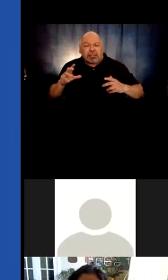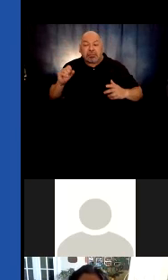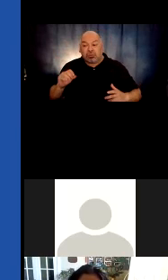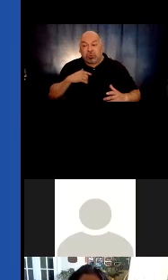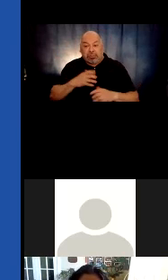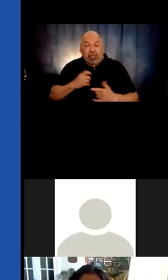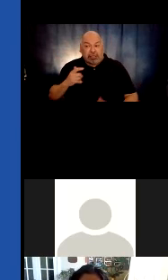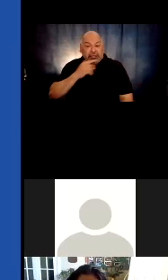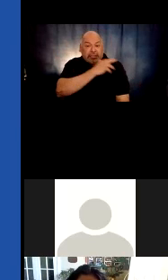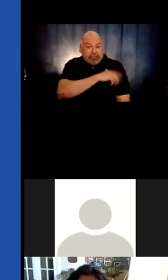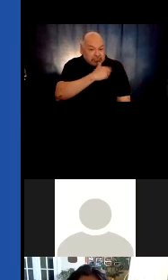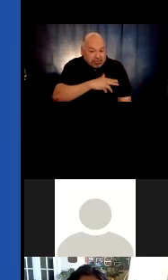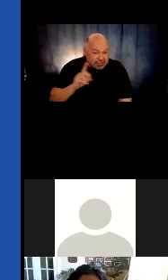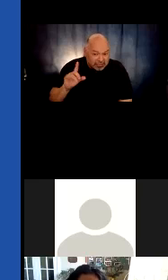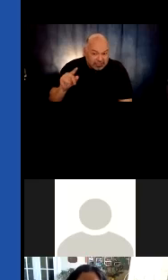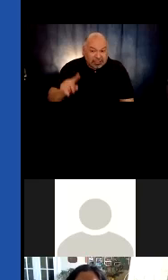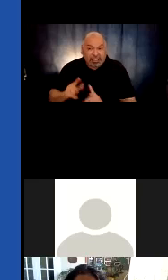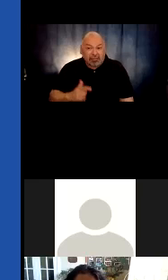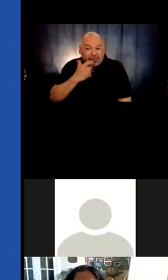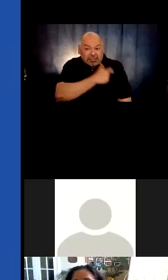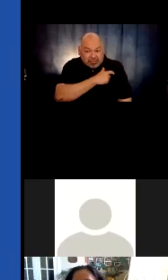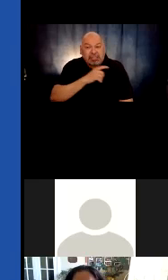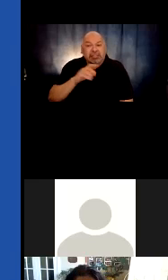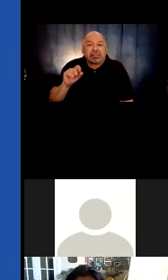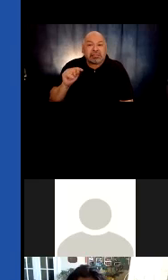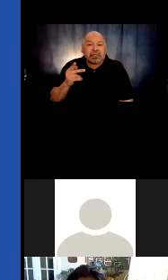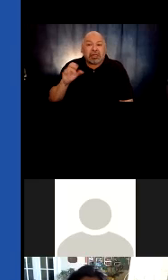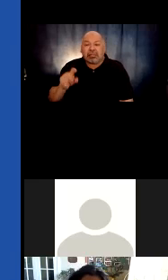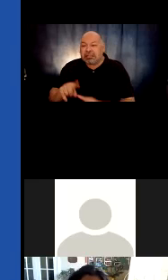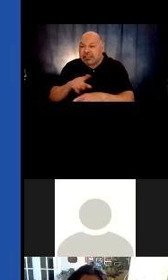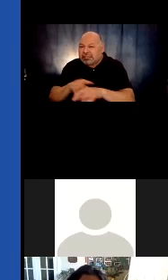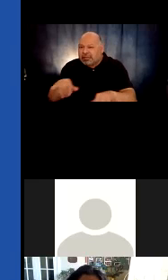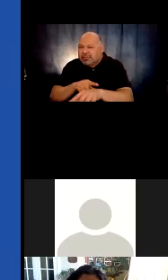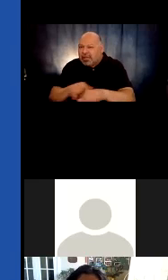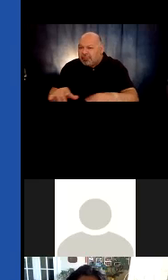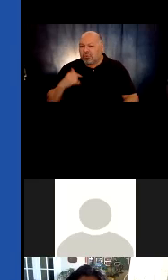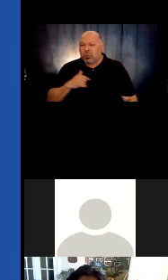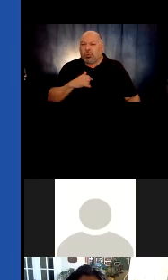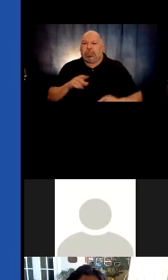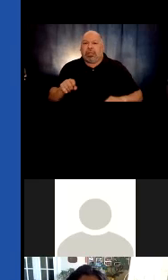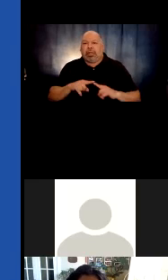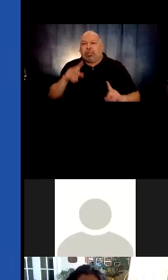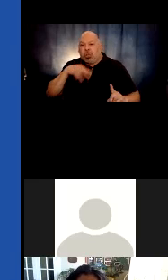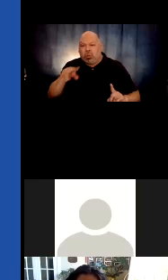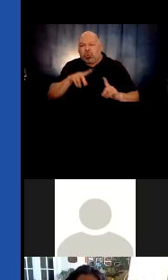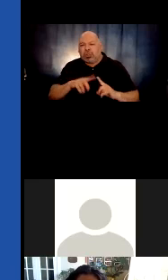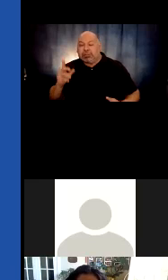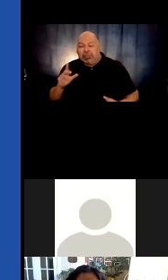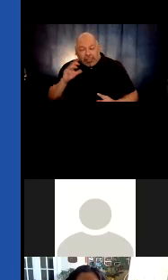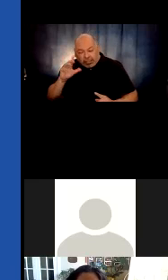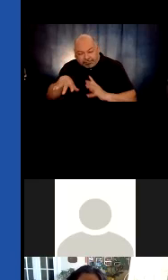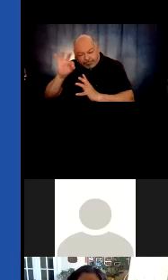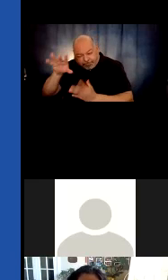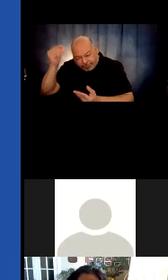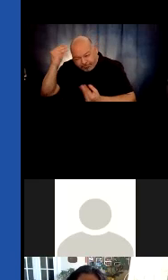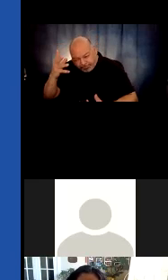the hospitalization data and the vaccination status all at the same time. We can look at it and get back to you with more information, but